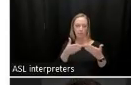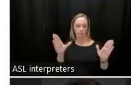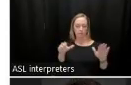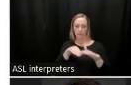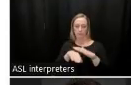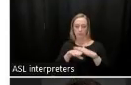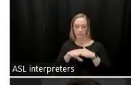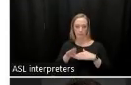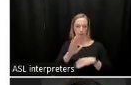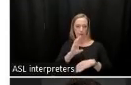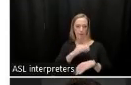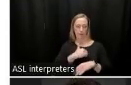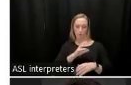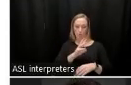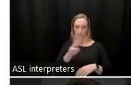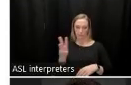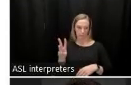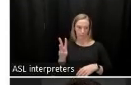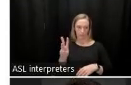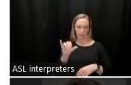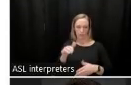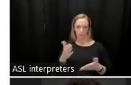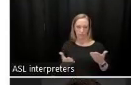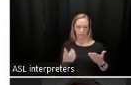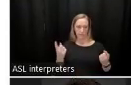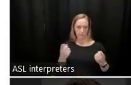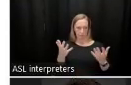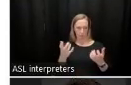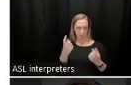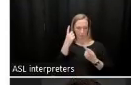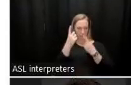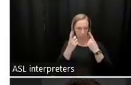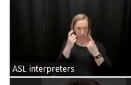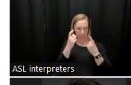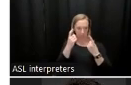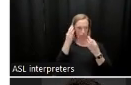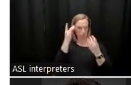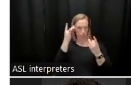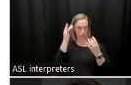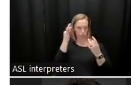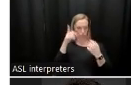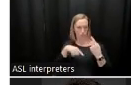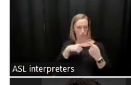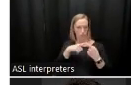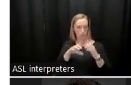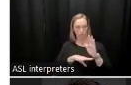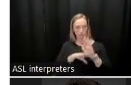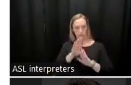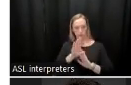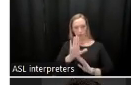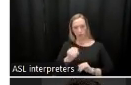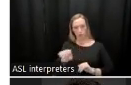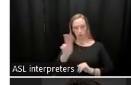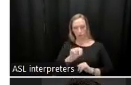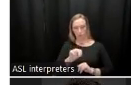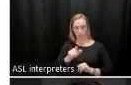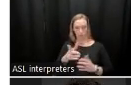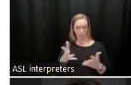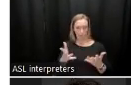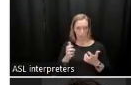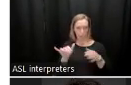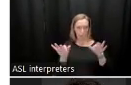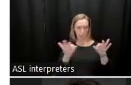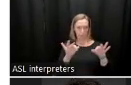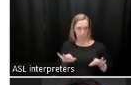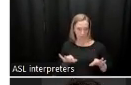website. So that might be something that you want to think about or consider when you are building up your own, whether you want those descriptions